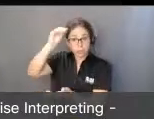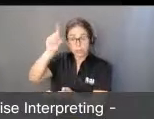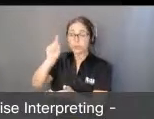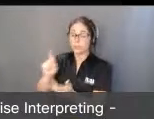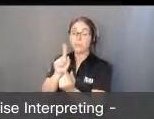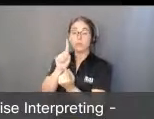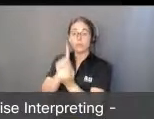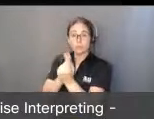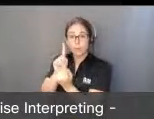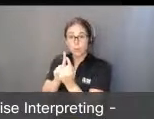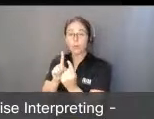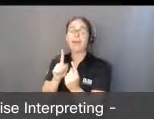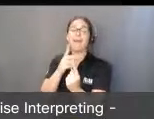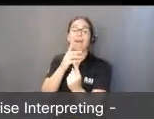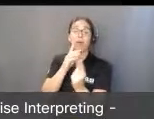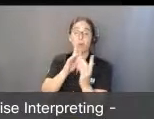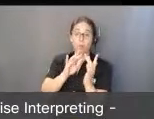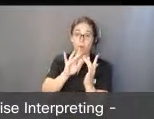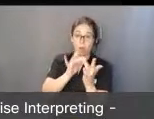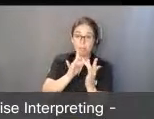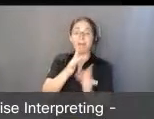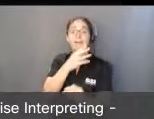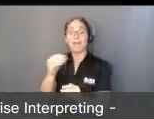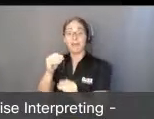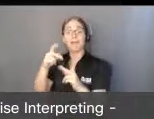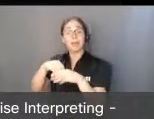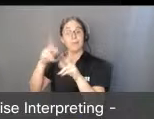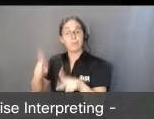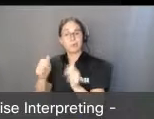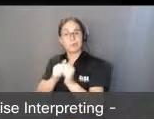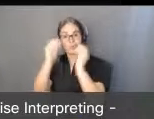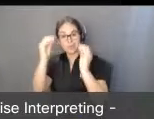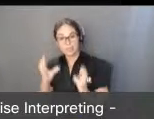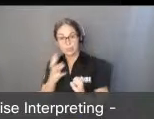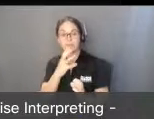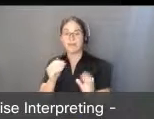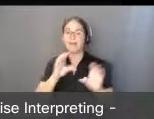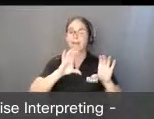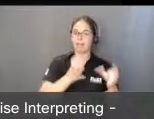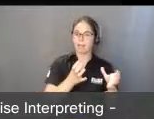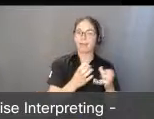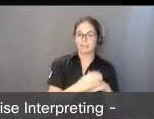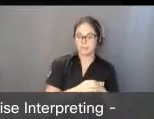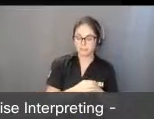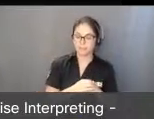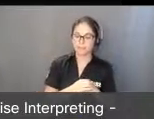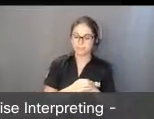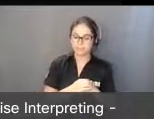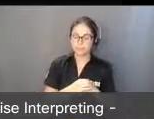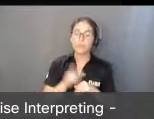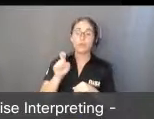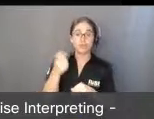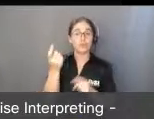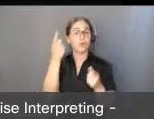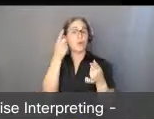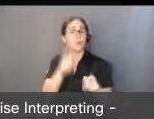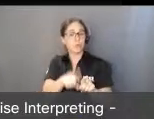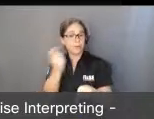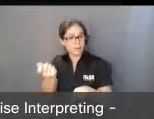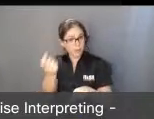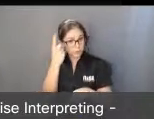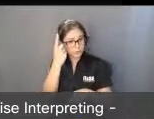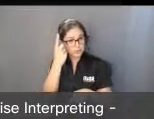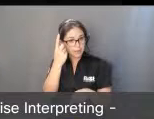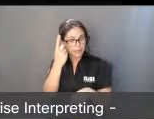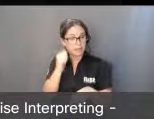and virtually with teachers and classmates as well, not only class meetings. I not only agreed, but understand Mr. Dan Flores as